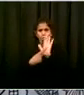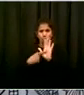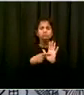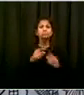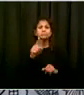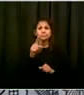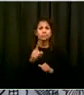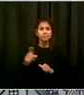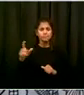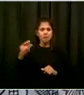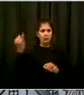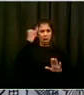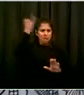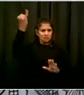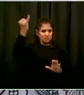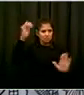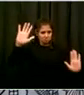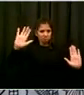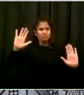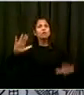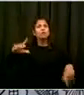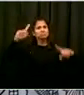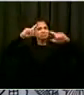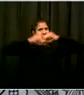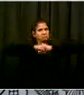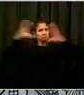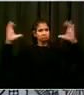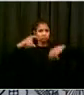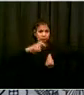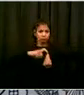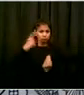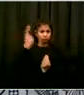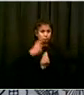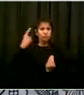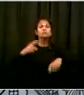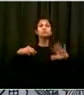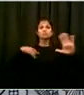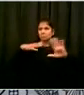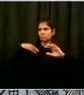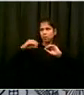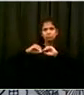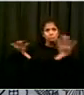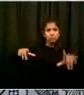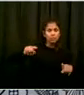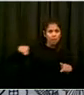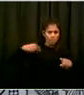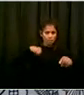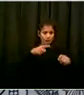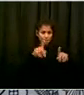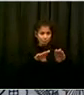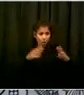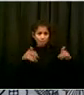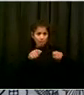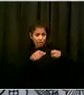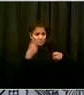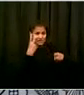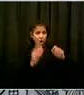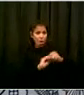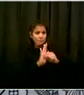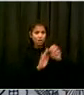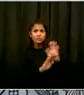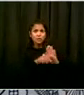this outbreak dead in its tracks for the good of all New York City. Remember, we need to do it to save lives. The farther